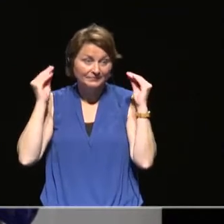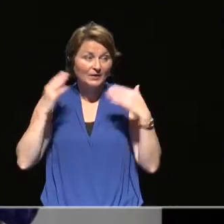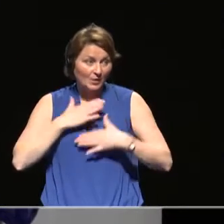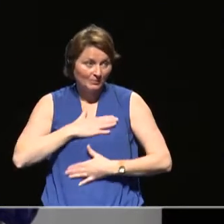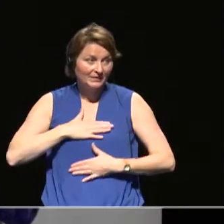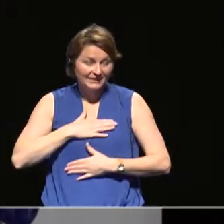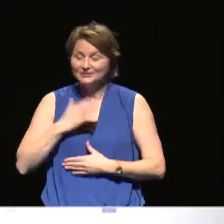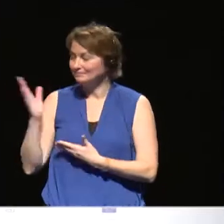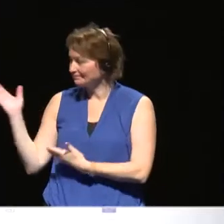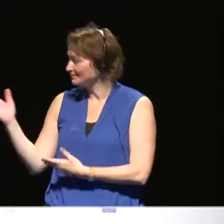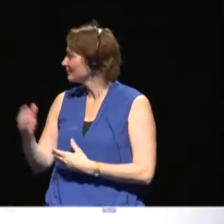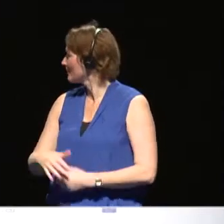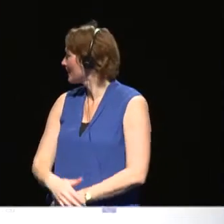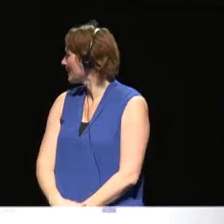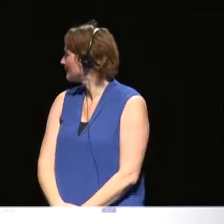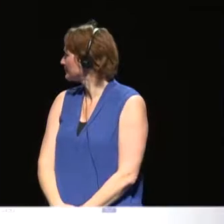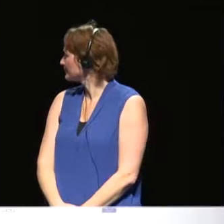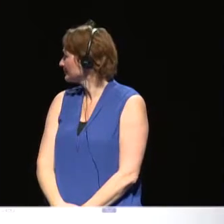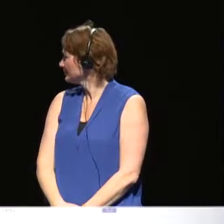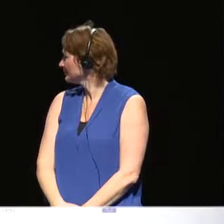Please, you have the floor.